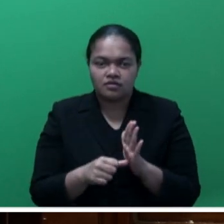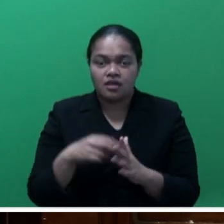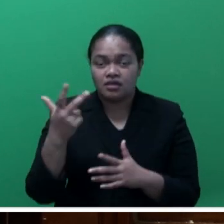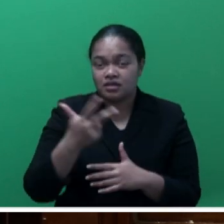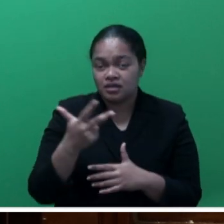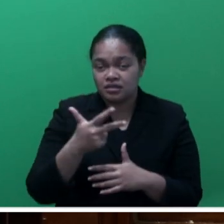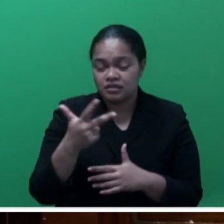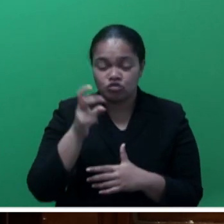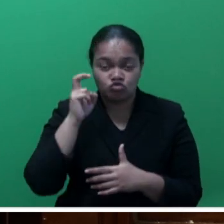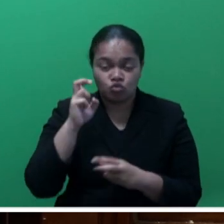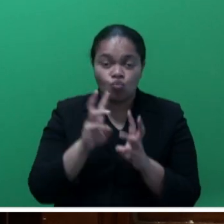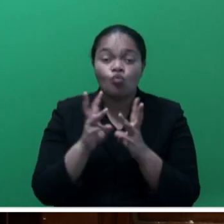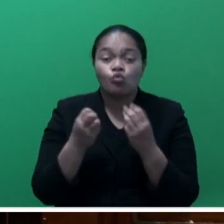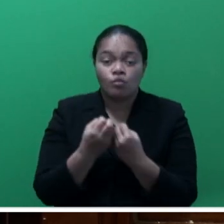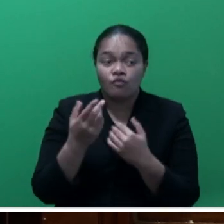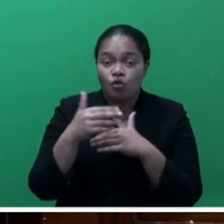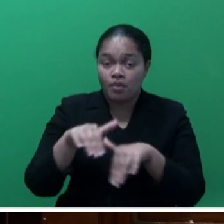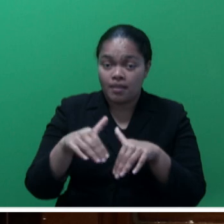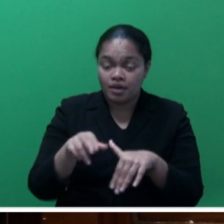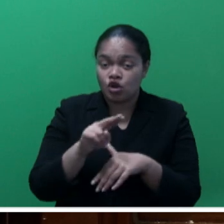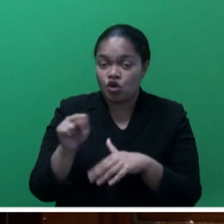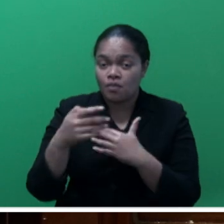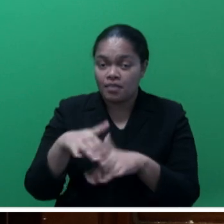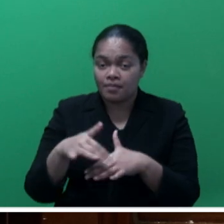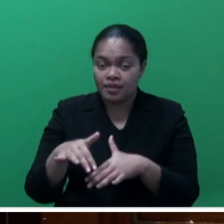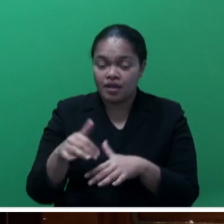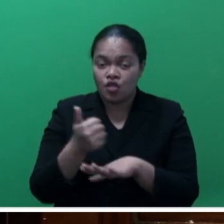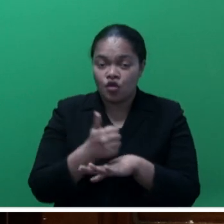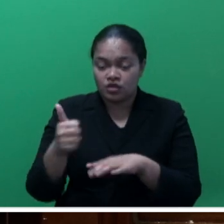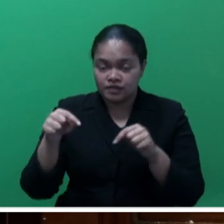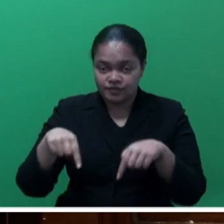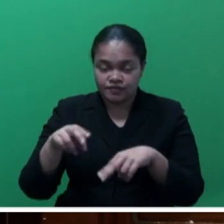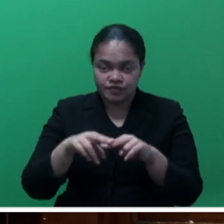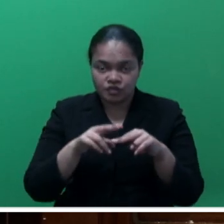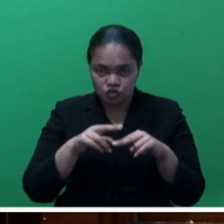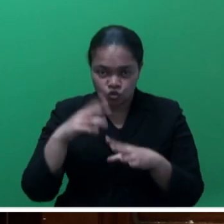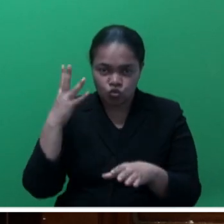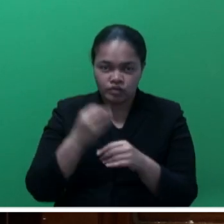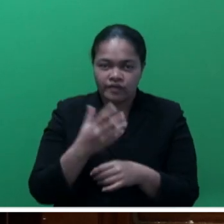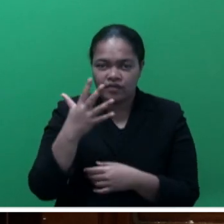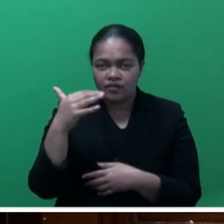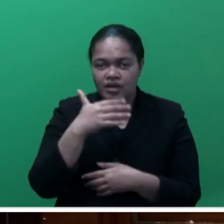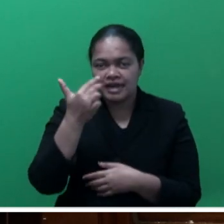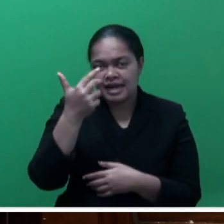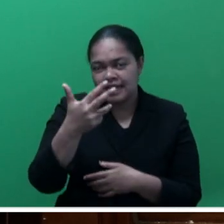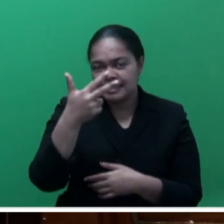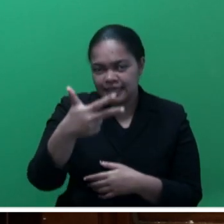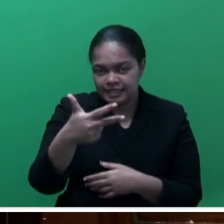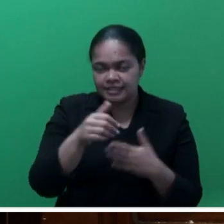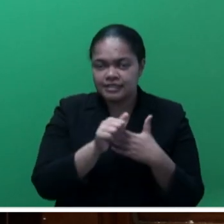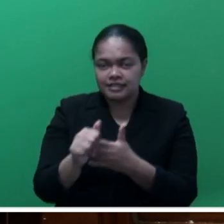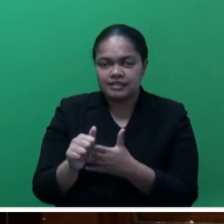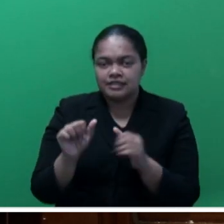workshops for public and non-public authorities in Fiji. A total of 598 litter prevention